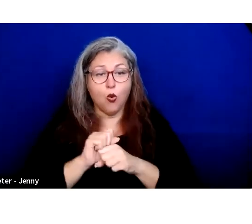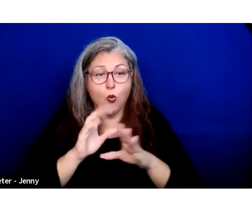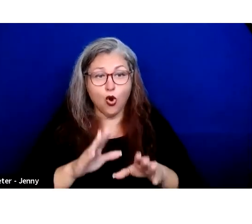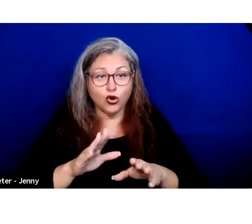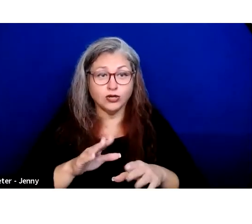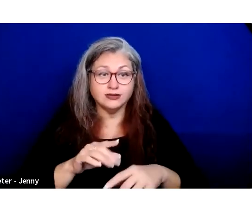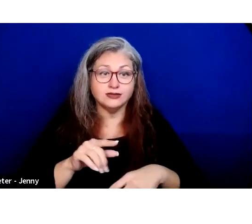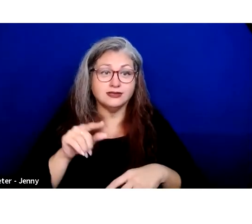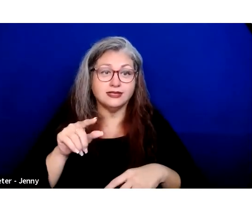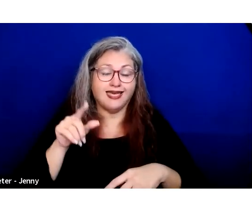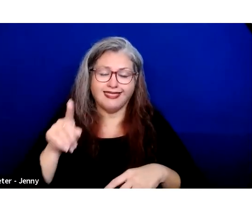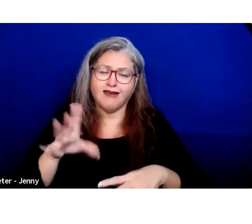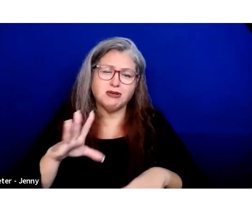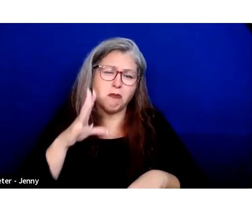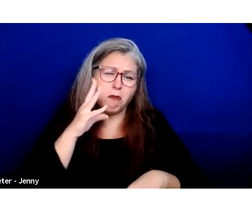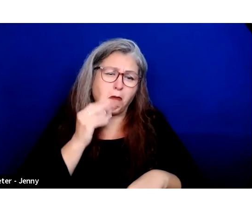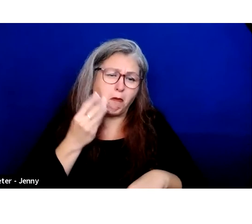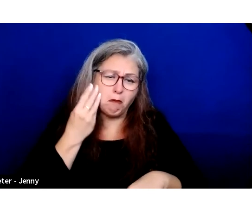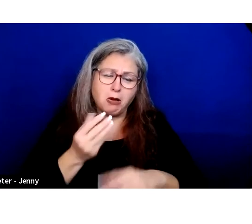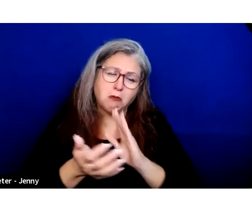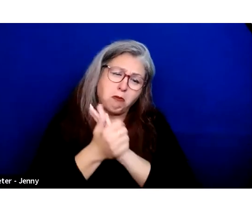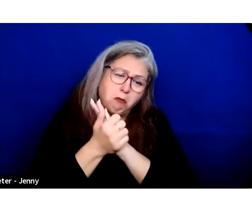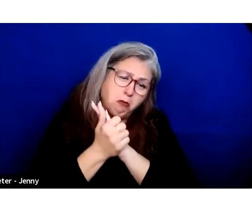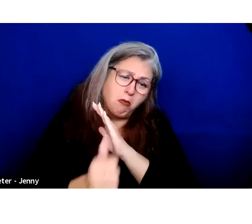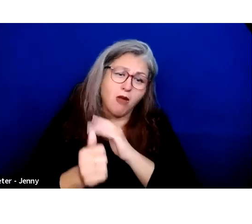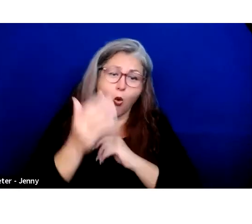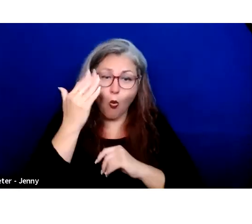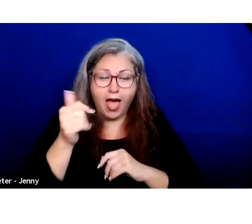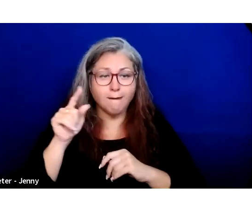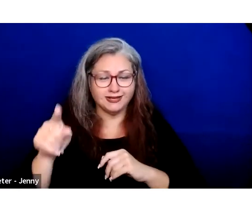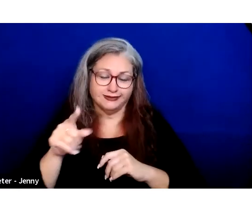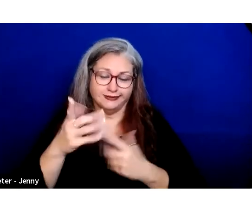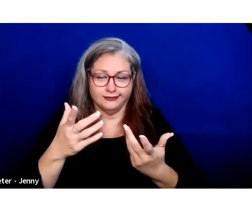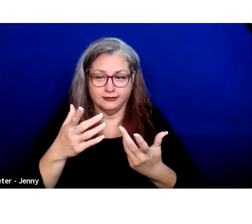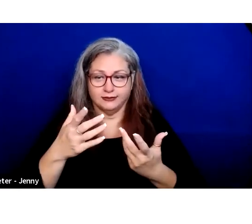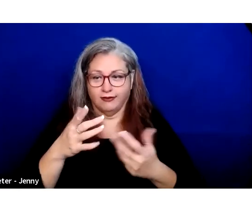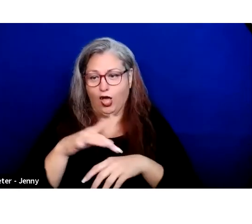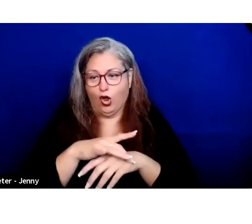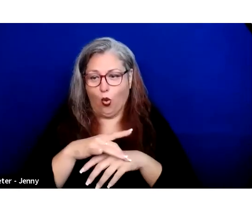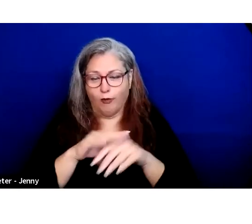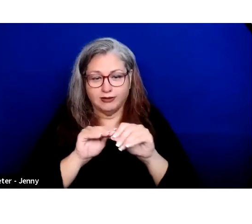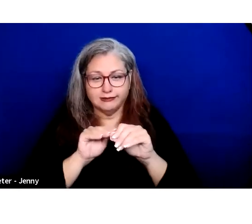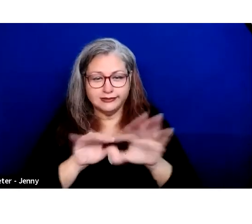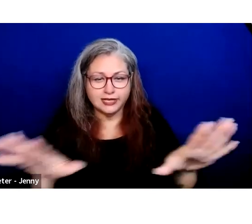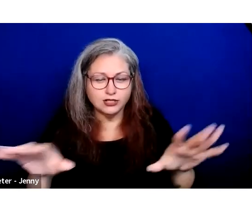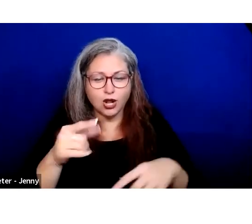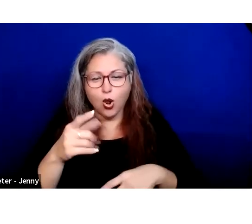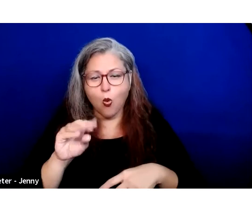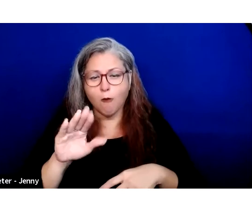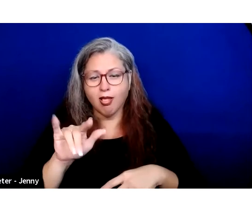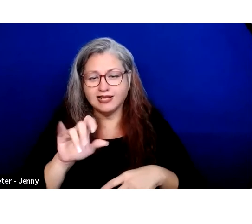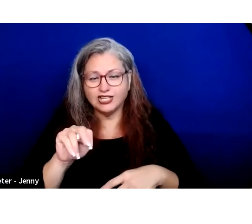are experienced and seasoned precisely because of globalization. And so globalization, you mentioned